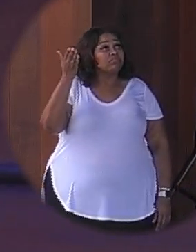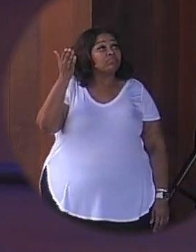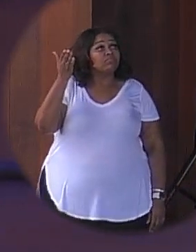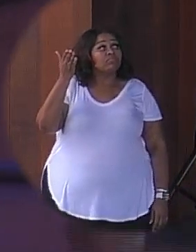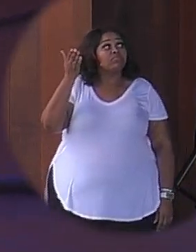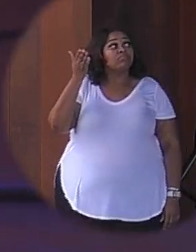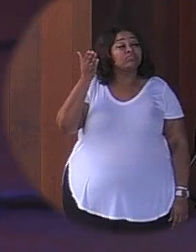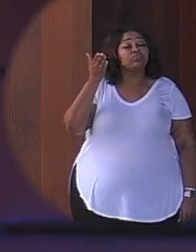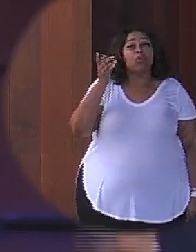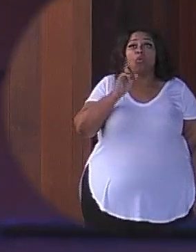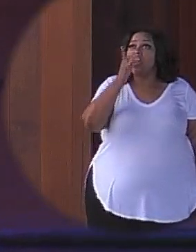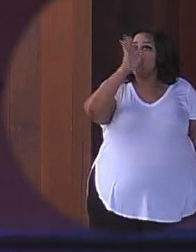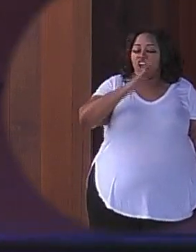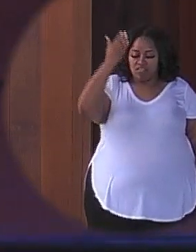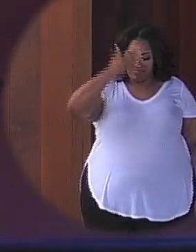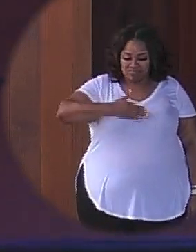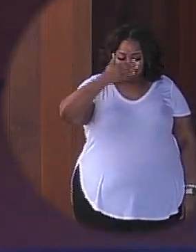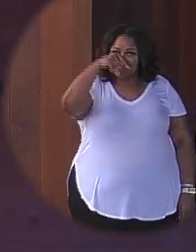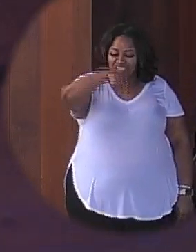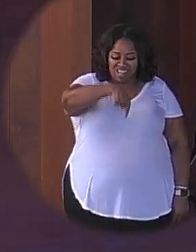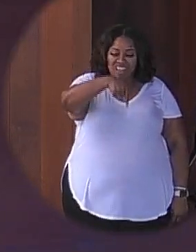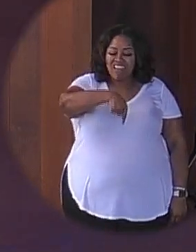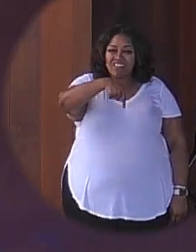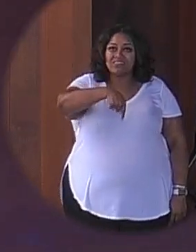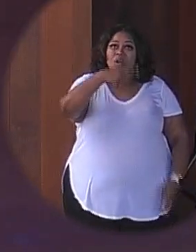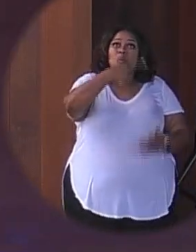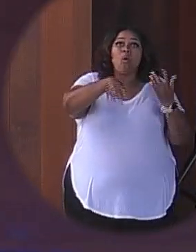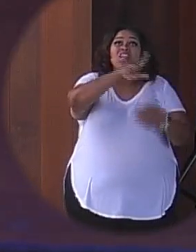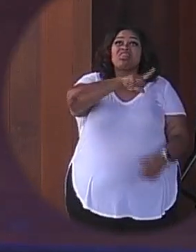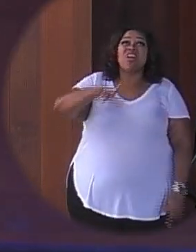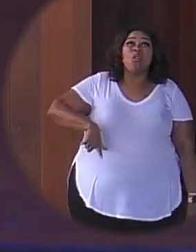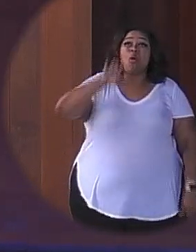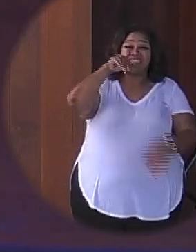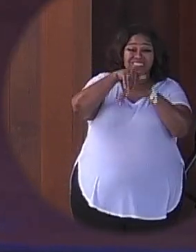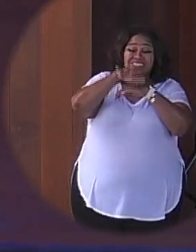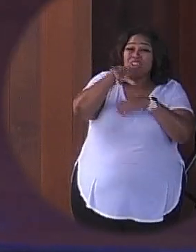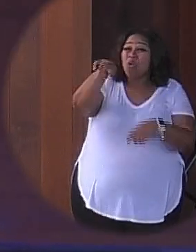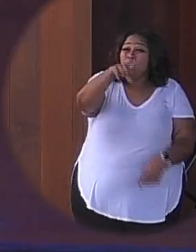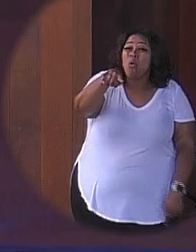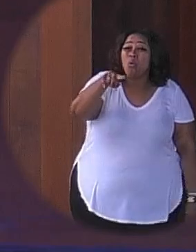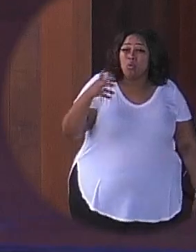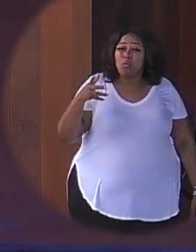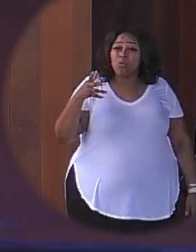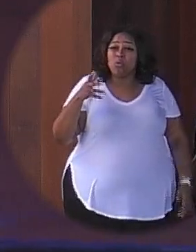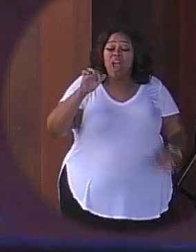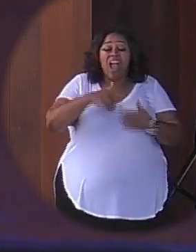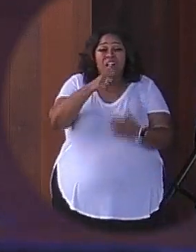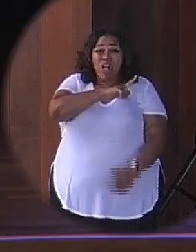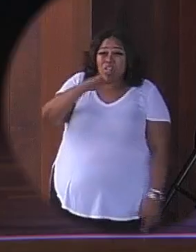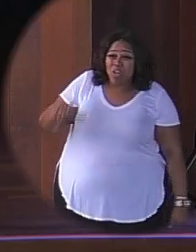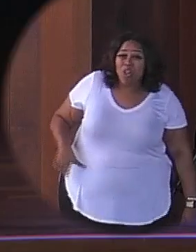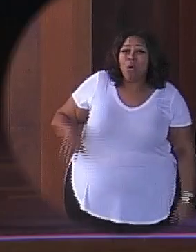And where is God? Right in front of you. What the Lord has sent to you and how the